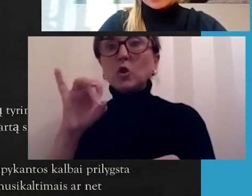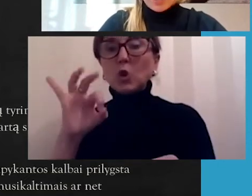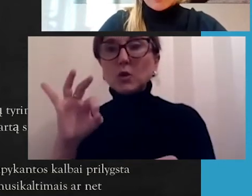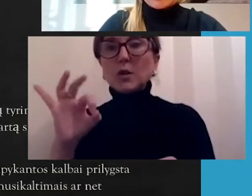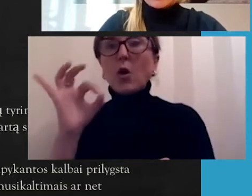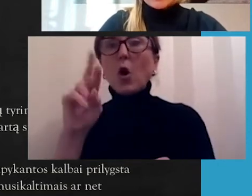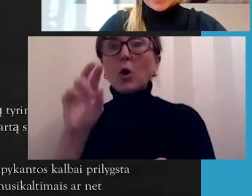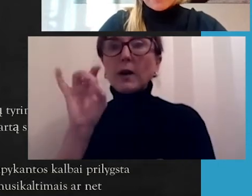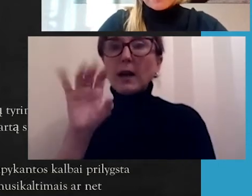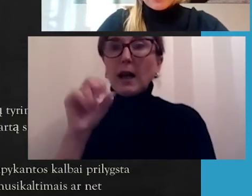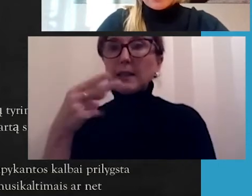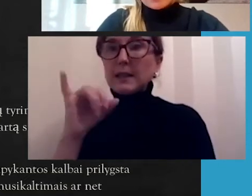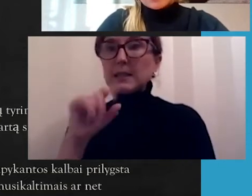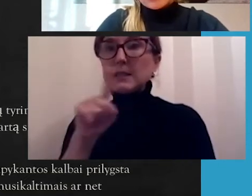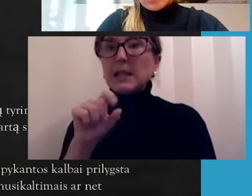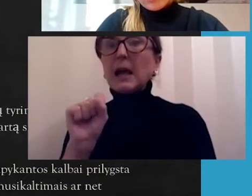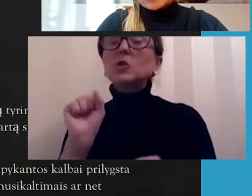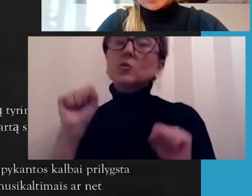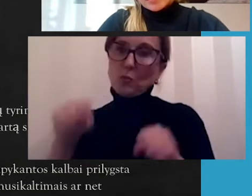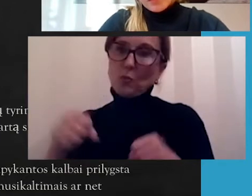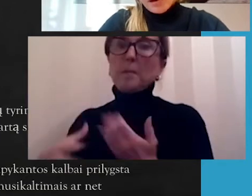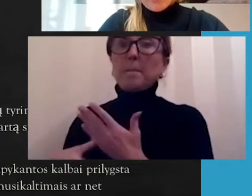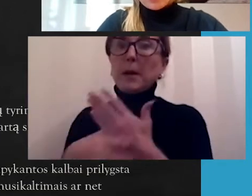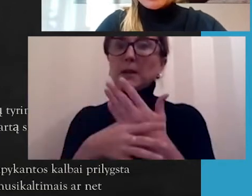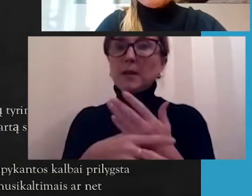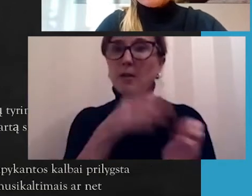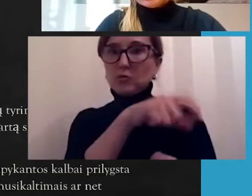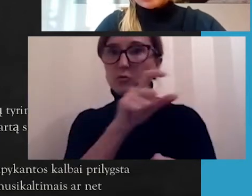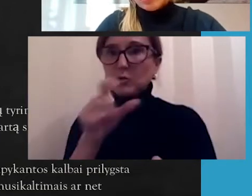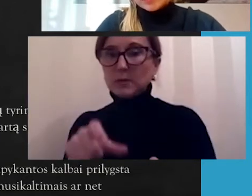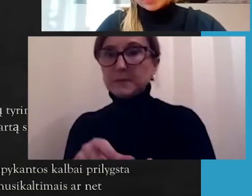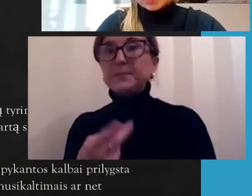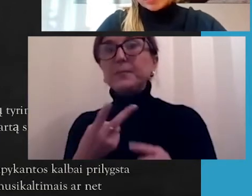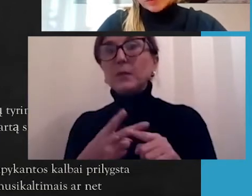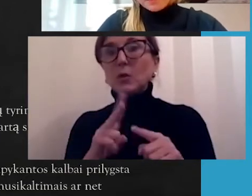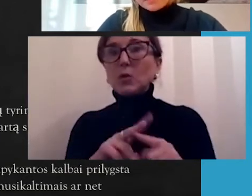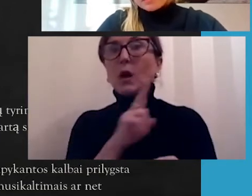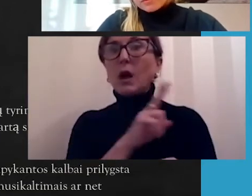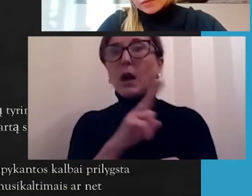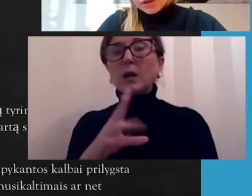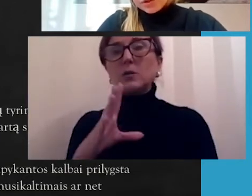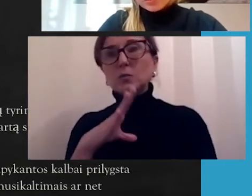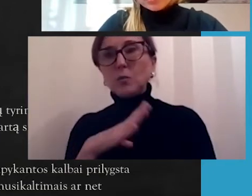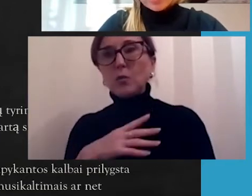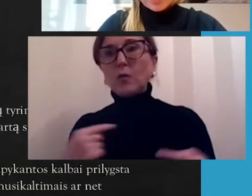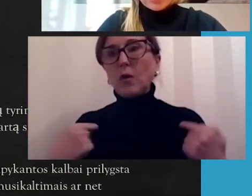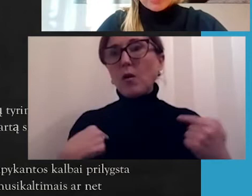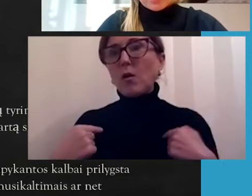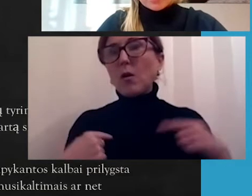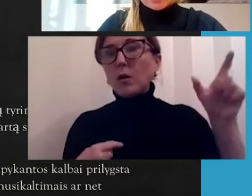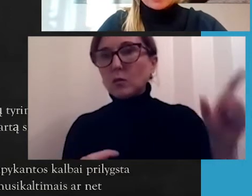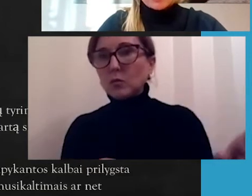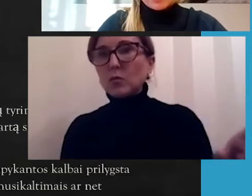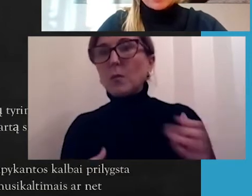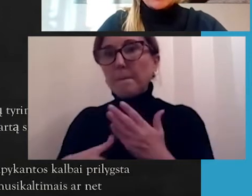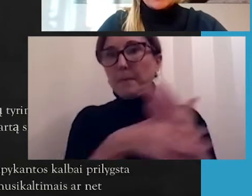objects the NGOs addressing to courts and representing the victims. The court appealed